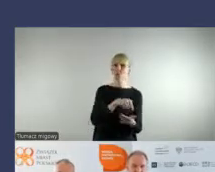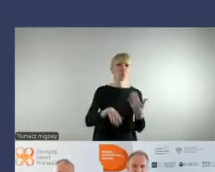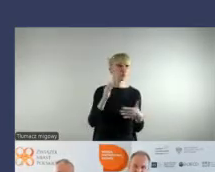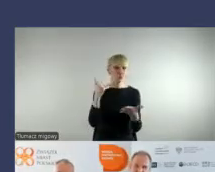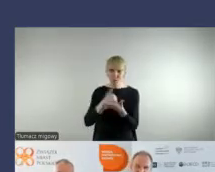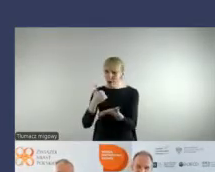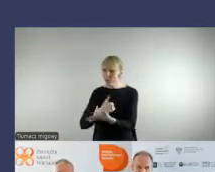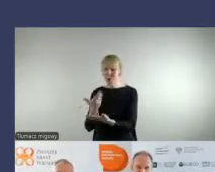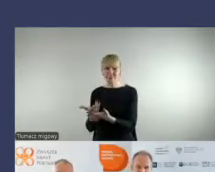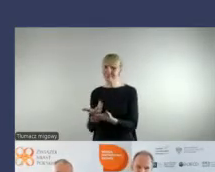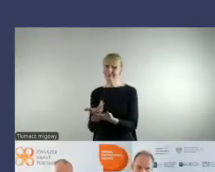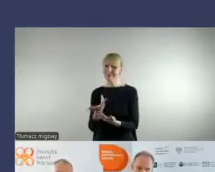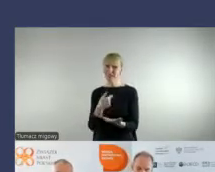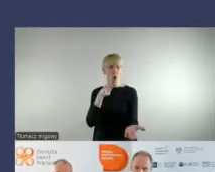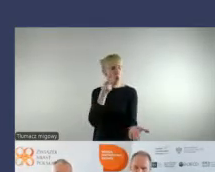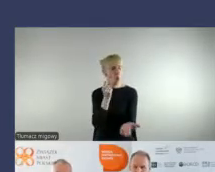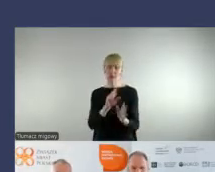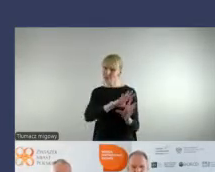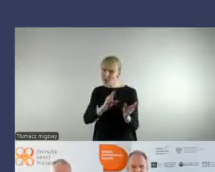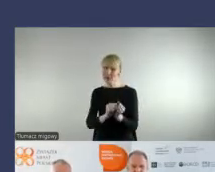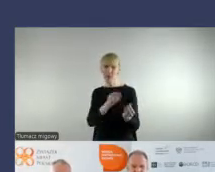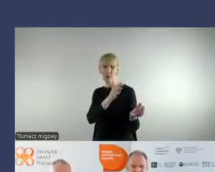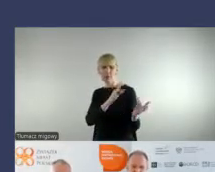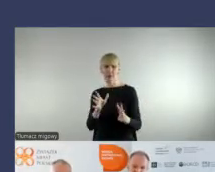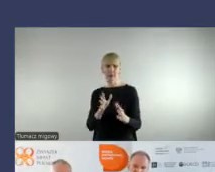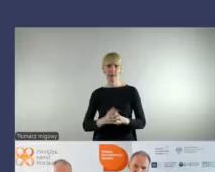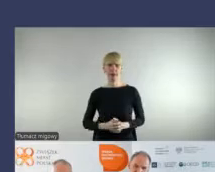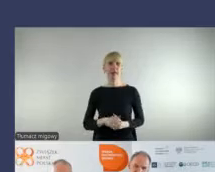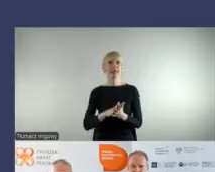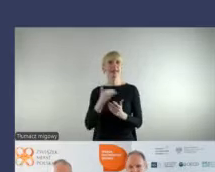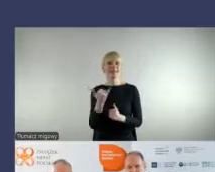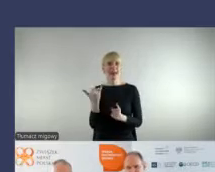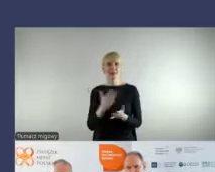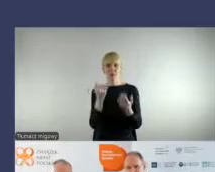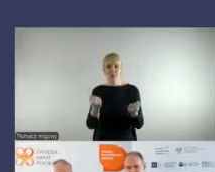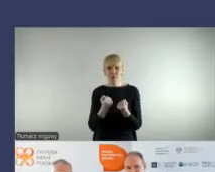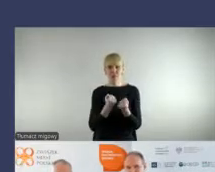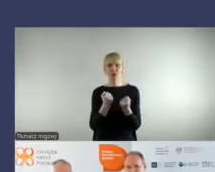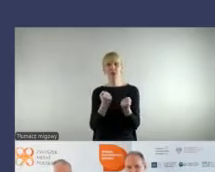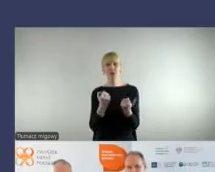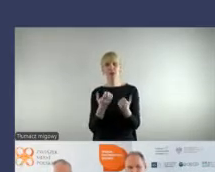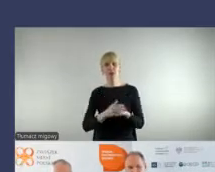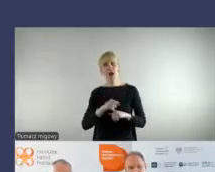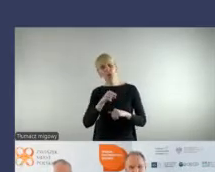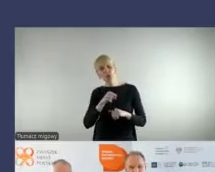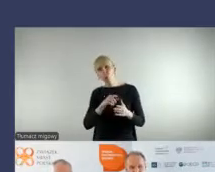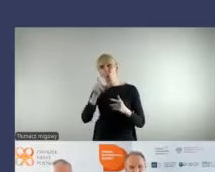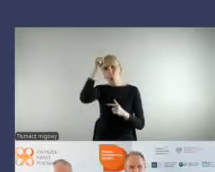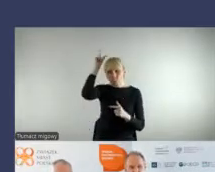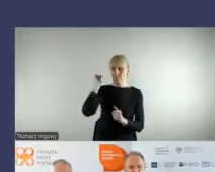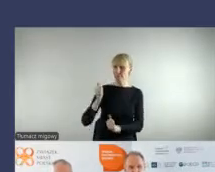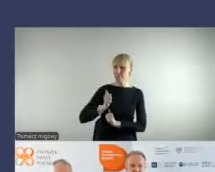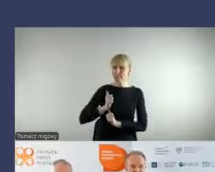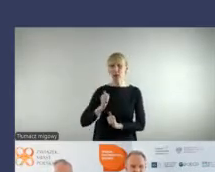knowledge that the rescue services may not provide help in the first moment everywhere for everyone. And of course, we know that the quality of